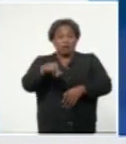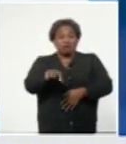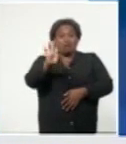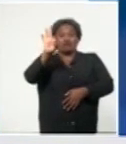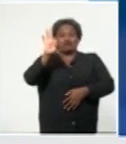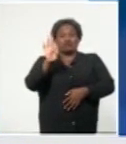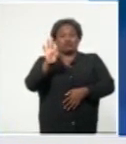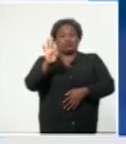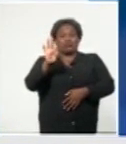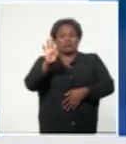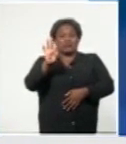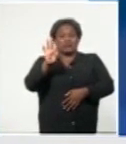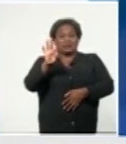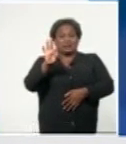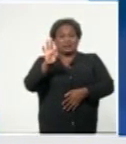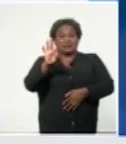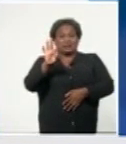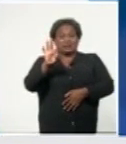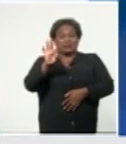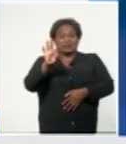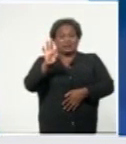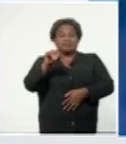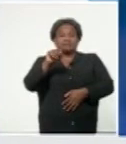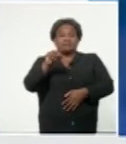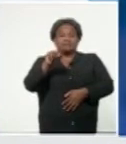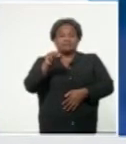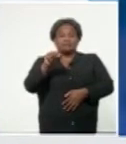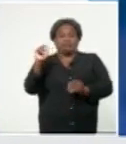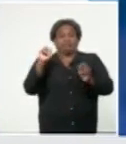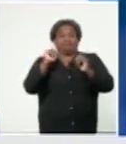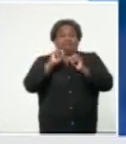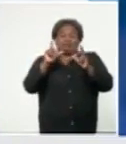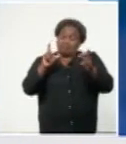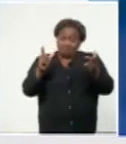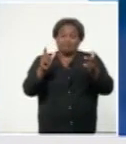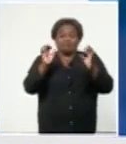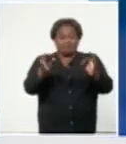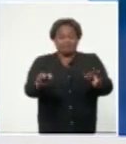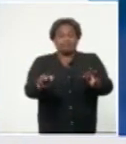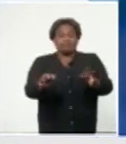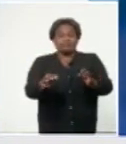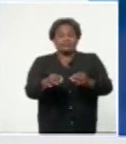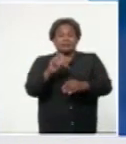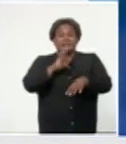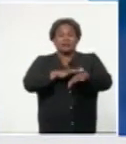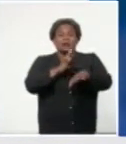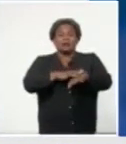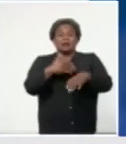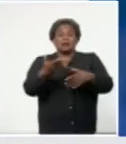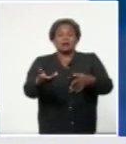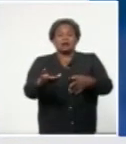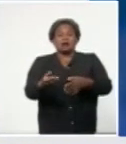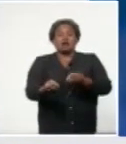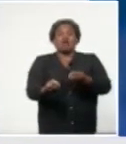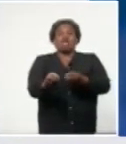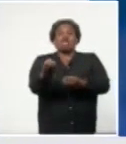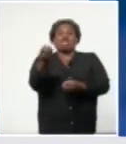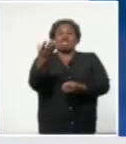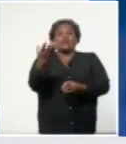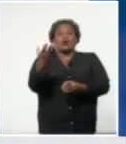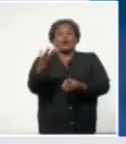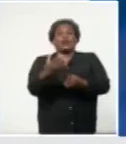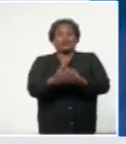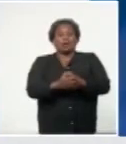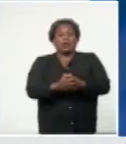of an outbreak which affects 2 municipalities, San Jose de las Lajas